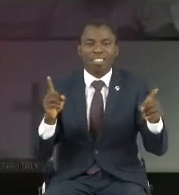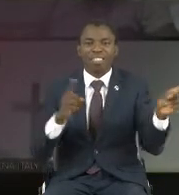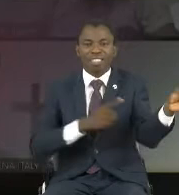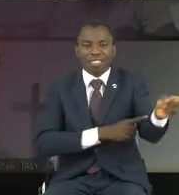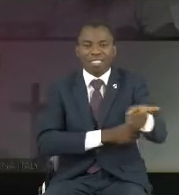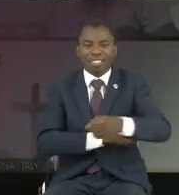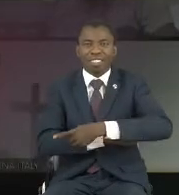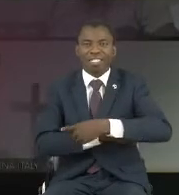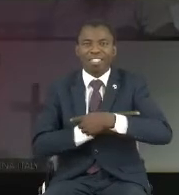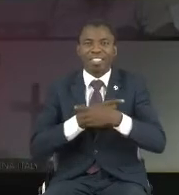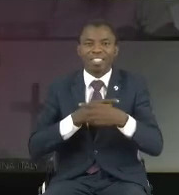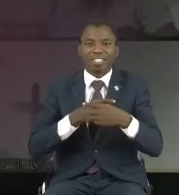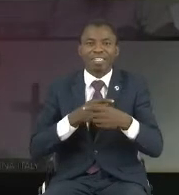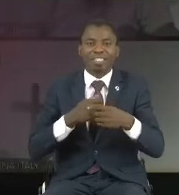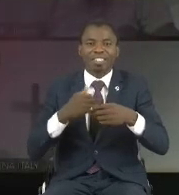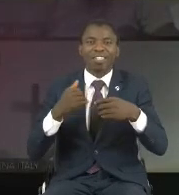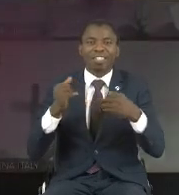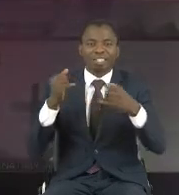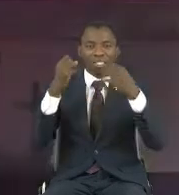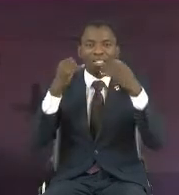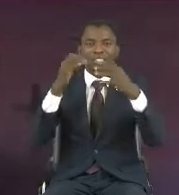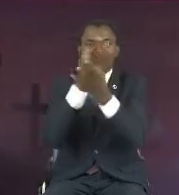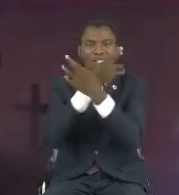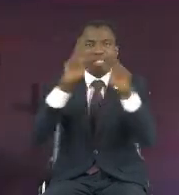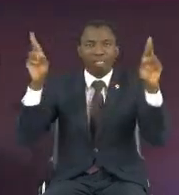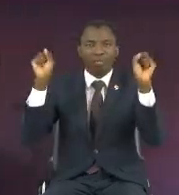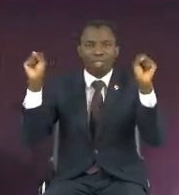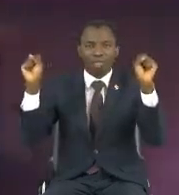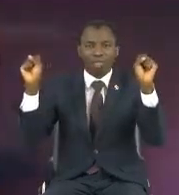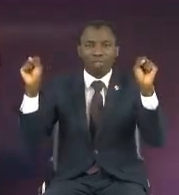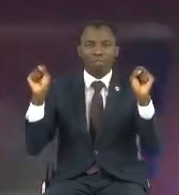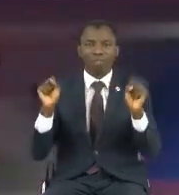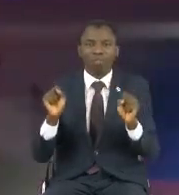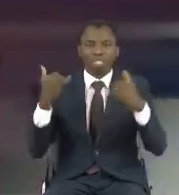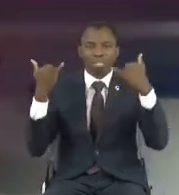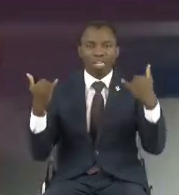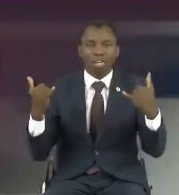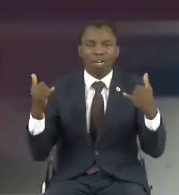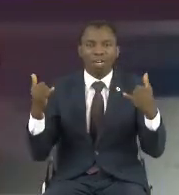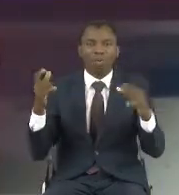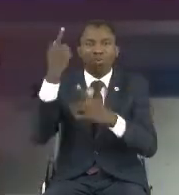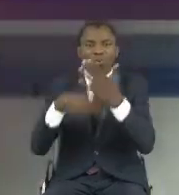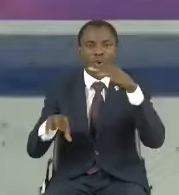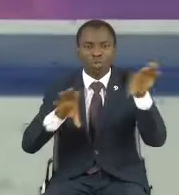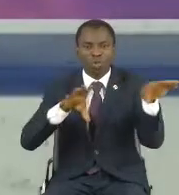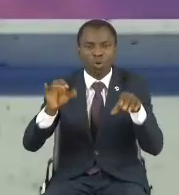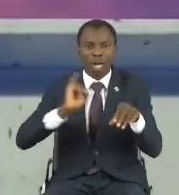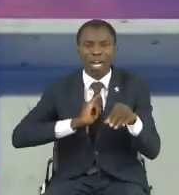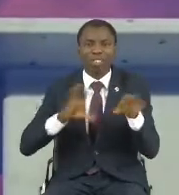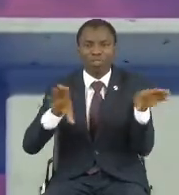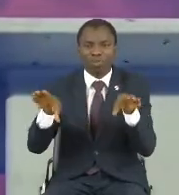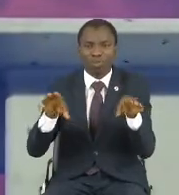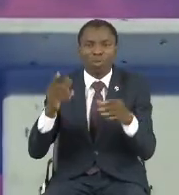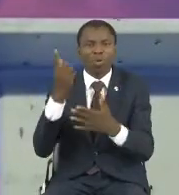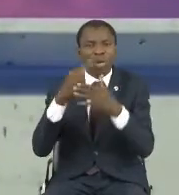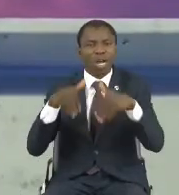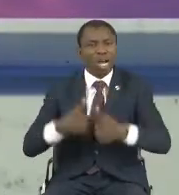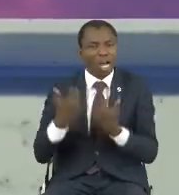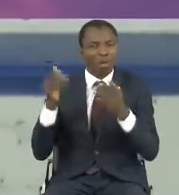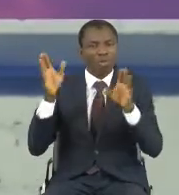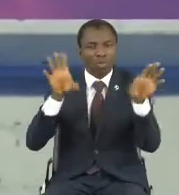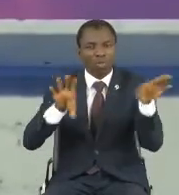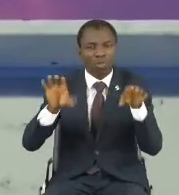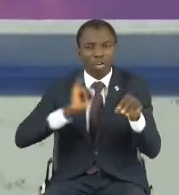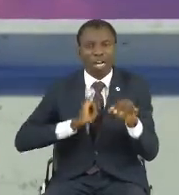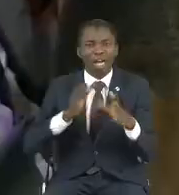provided. Now, what do I do? What do I realize? How do I embrace it